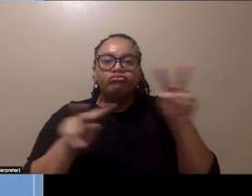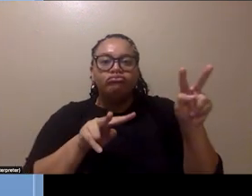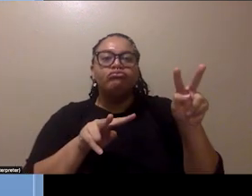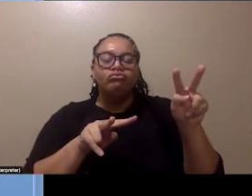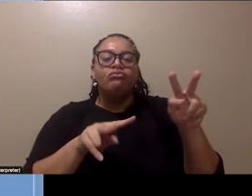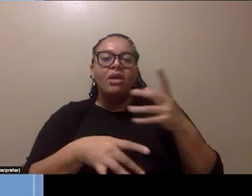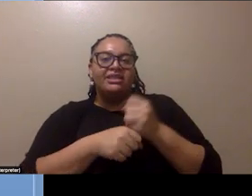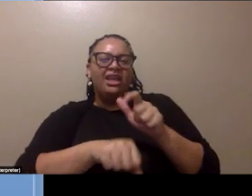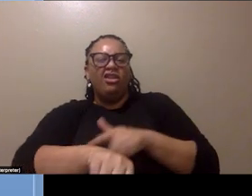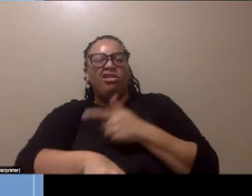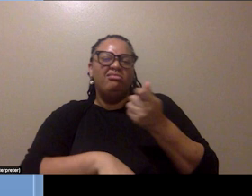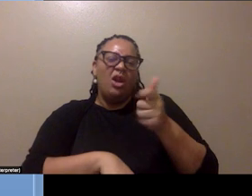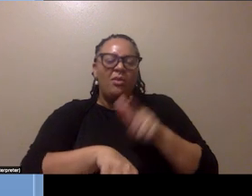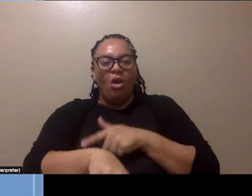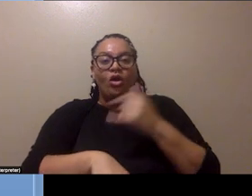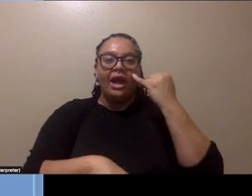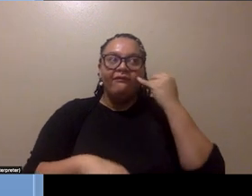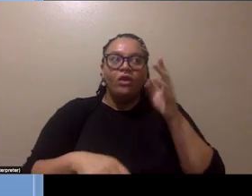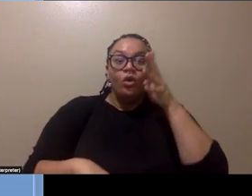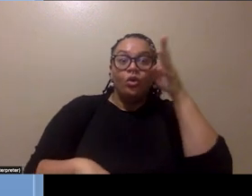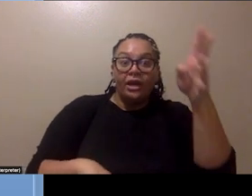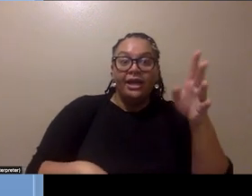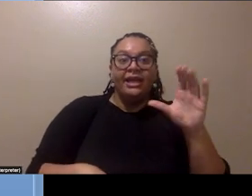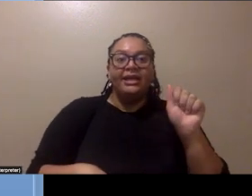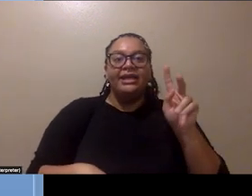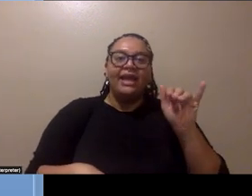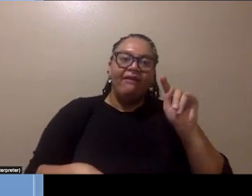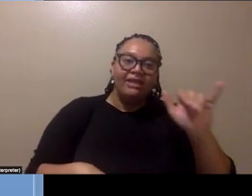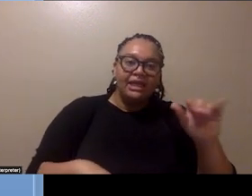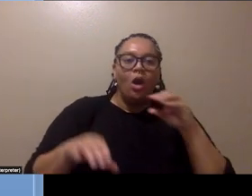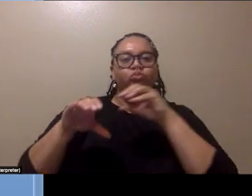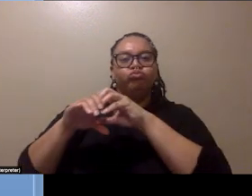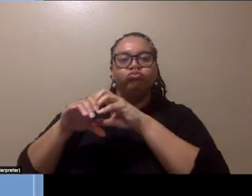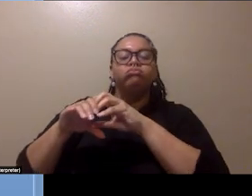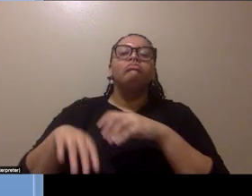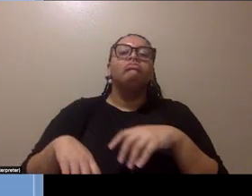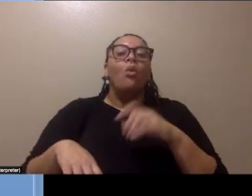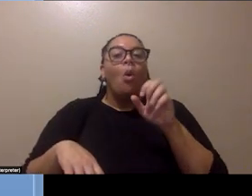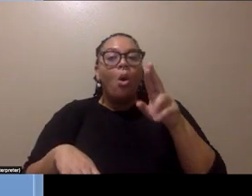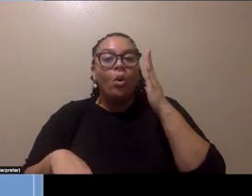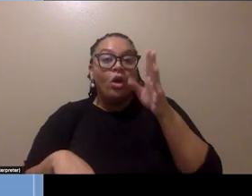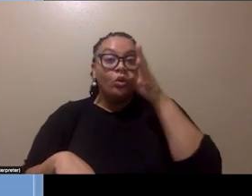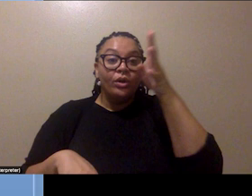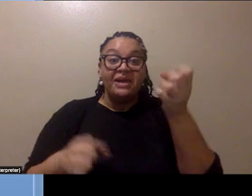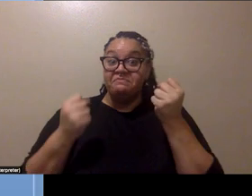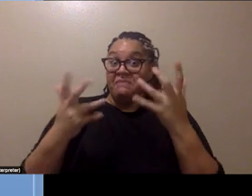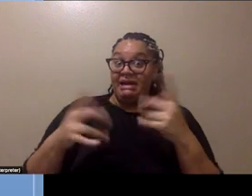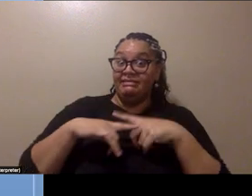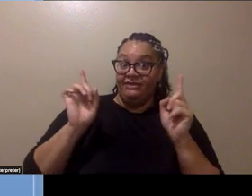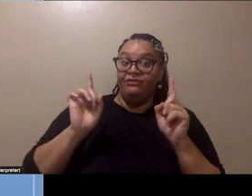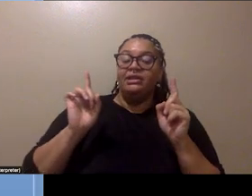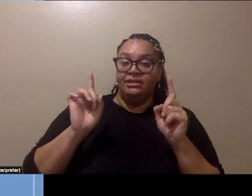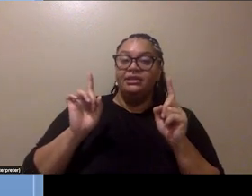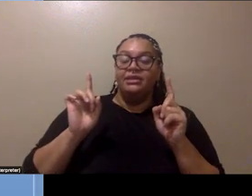nest sites. And it does take them a little bit longer if they're creating cavities and trying to find the right nest sites. They'll often create